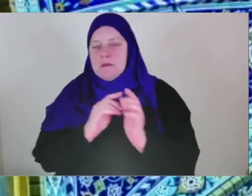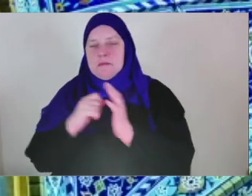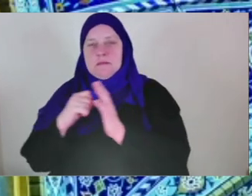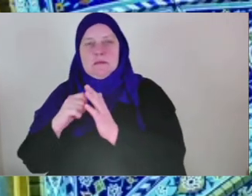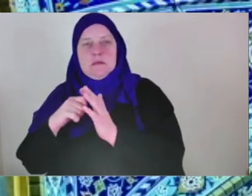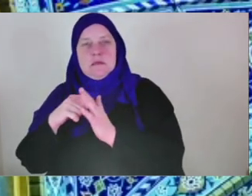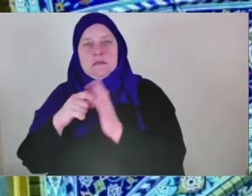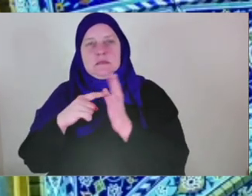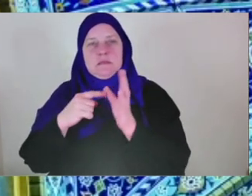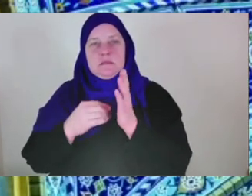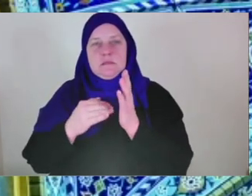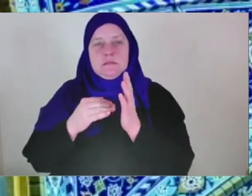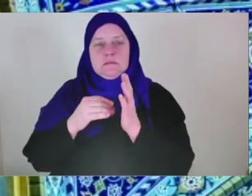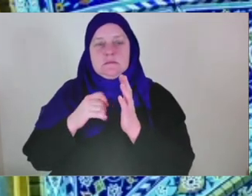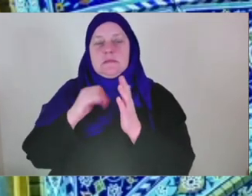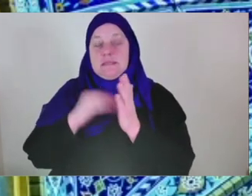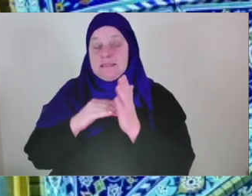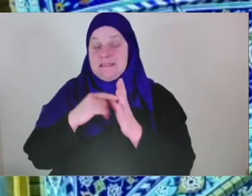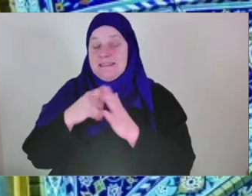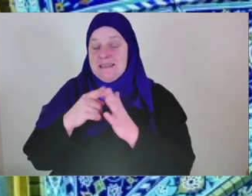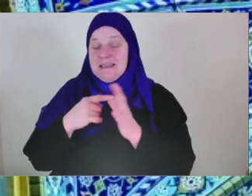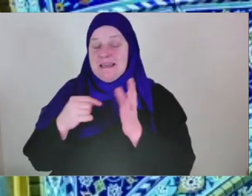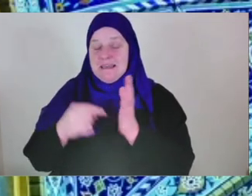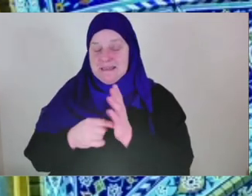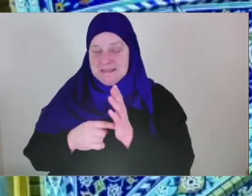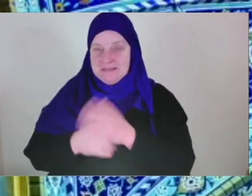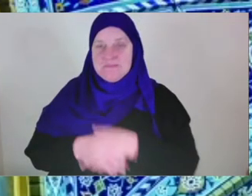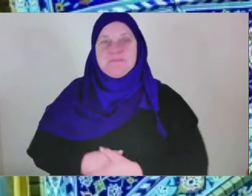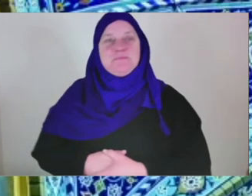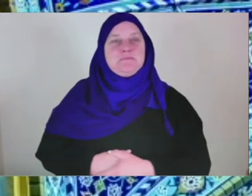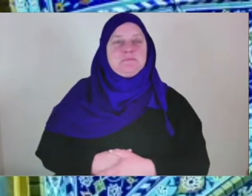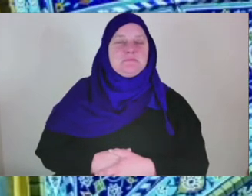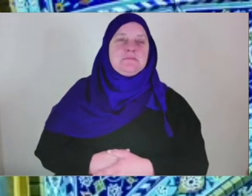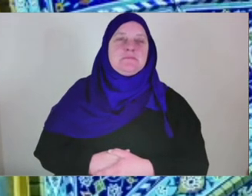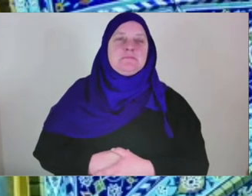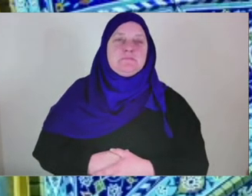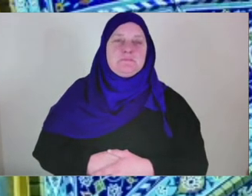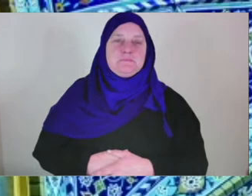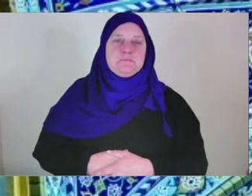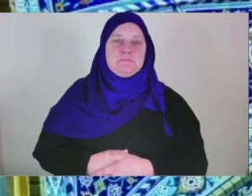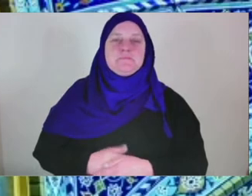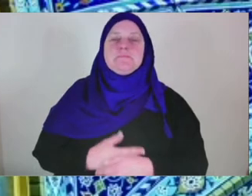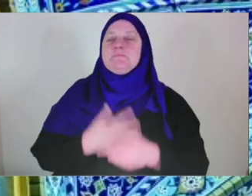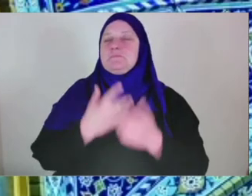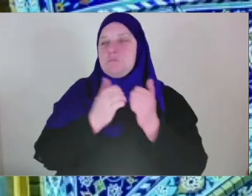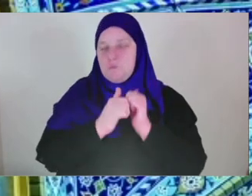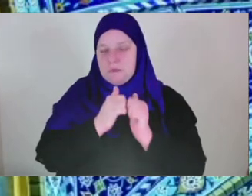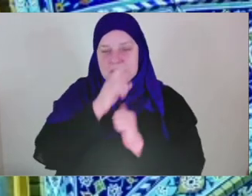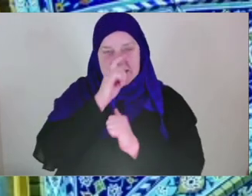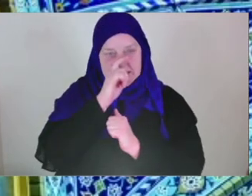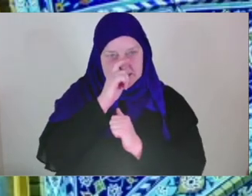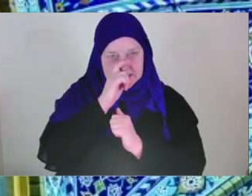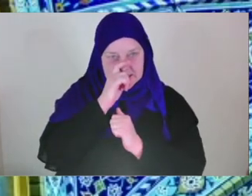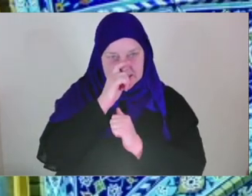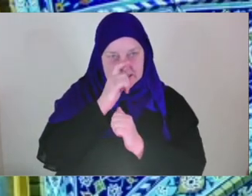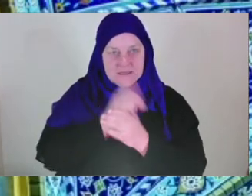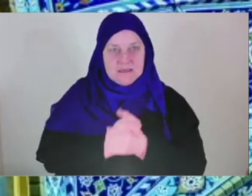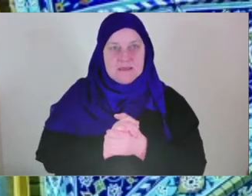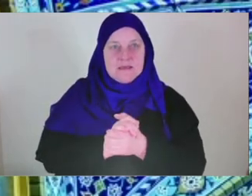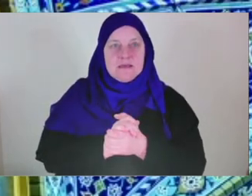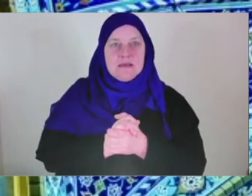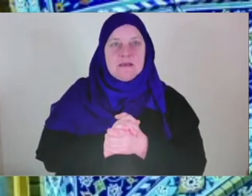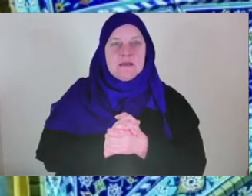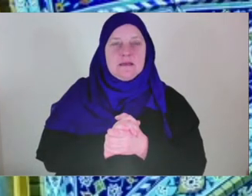Bismillah ar-Rahman ar-Rahim. Firstly, once again, salam alaikum, Haj Ali, Sheikh Muhammad, all brothers and sisters, in-house,